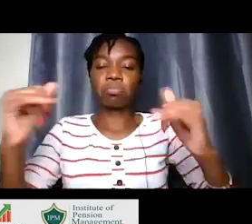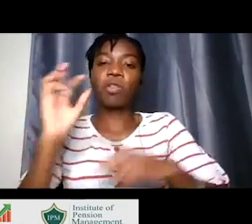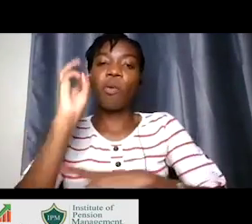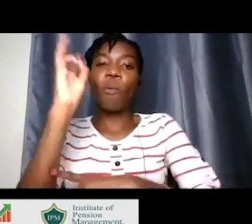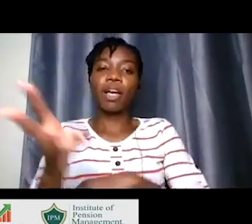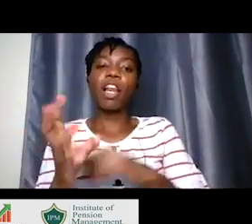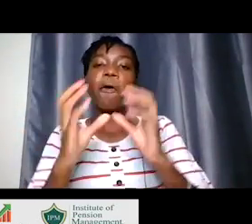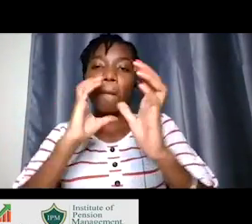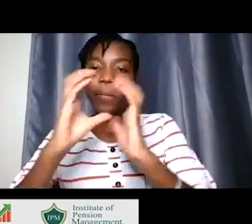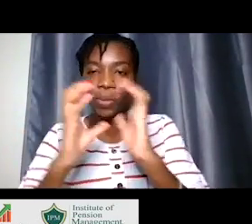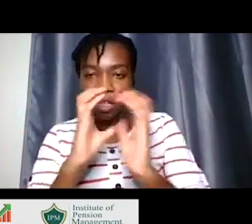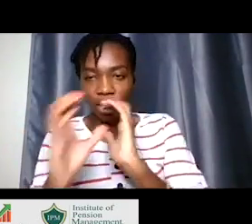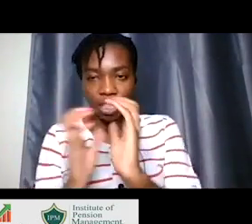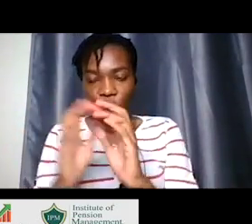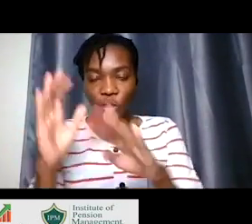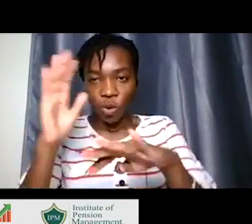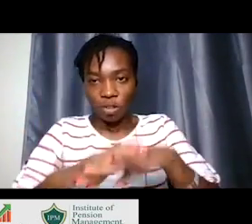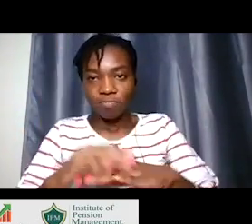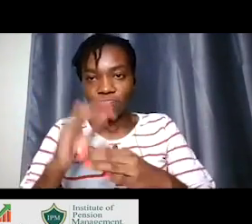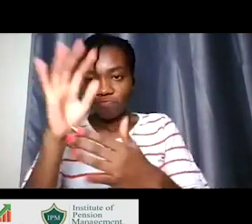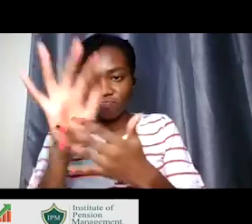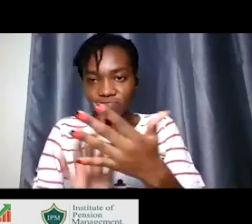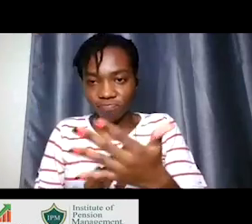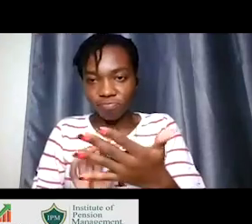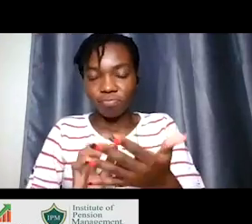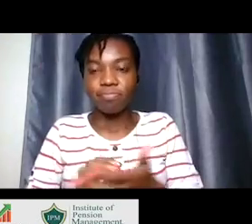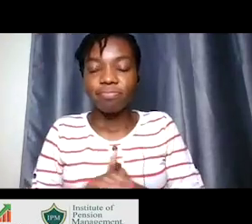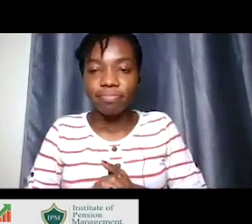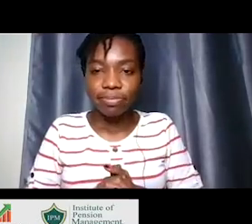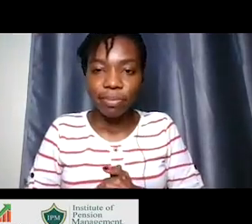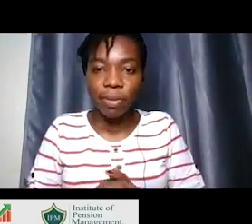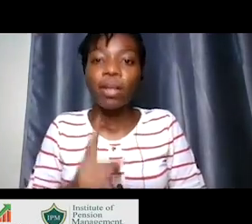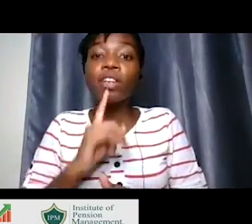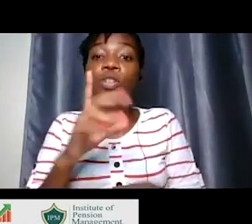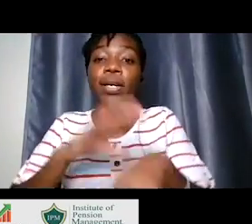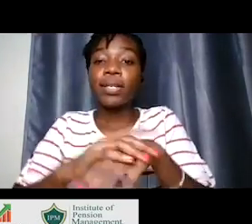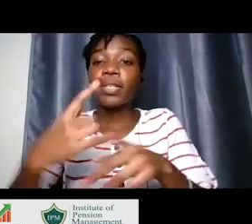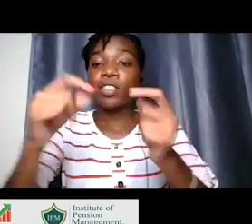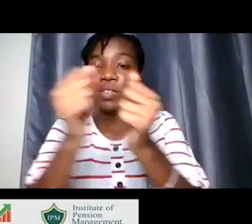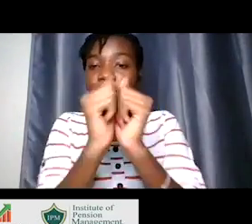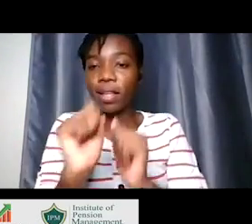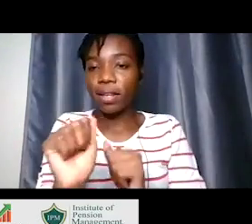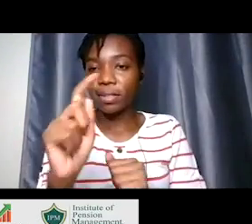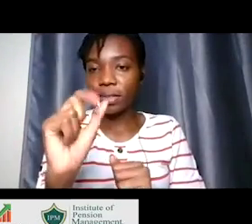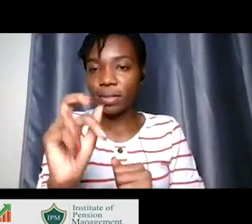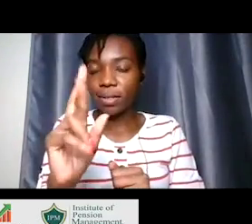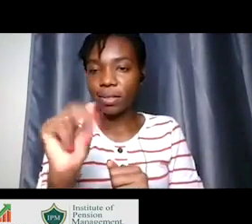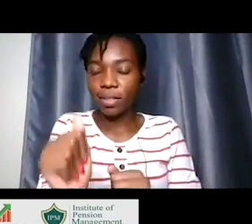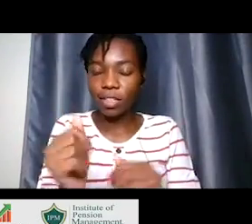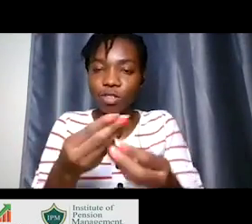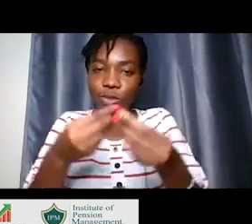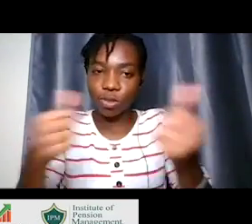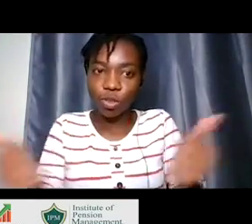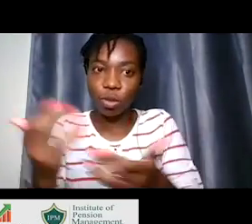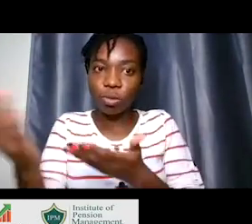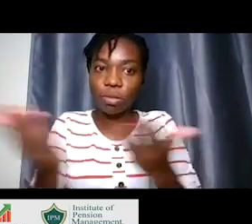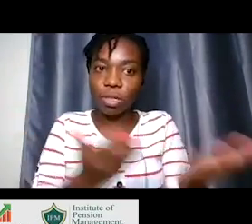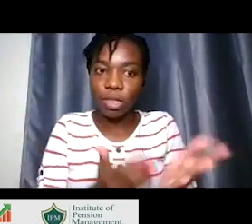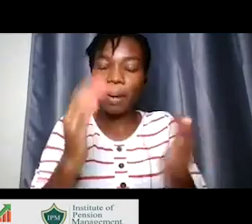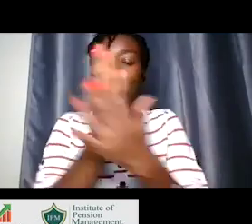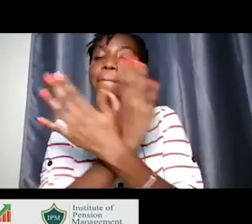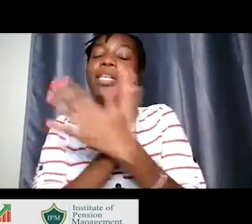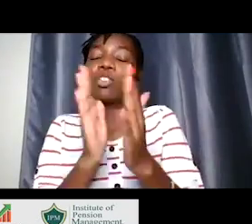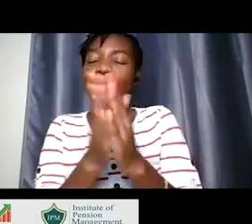on the chat. Damaris, I hope you're here, you can share that. So Get It Right to the Tara Solutions is brought to you by Tara Solutions in partnership with a number